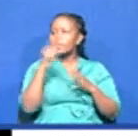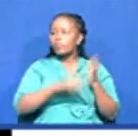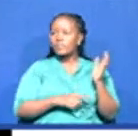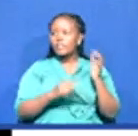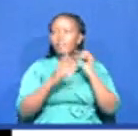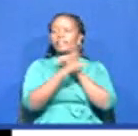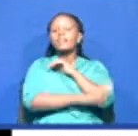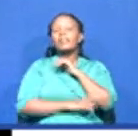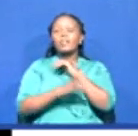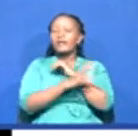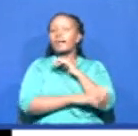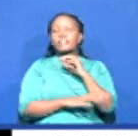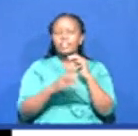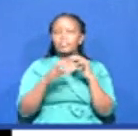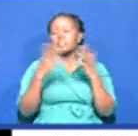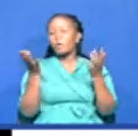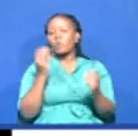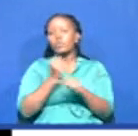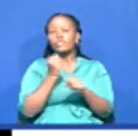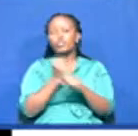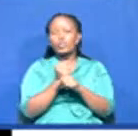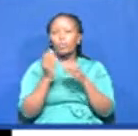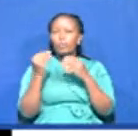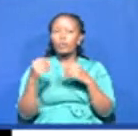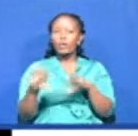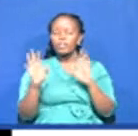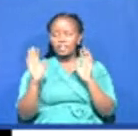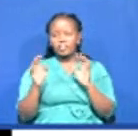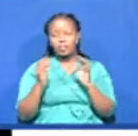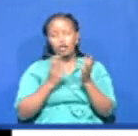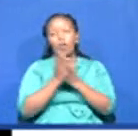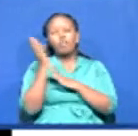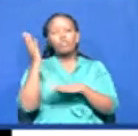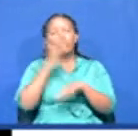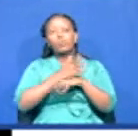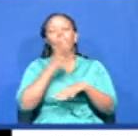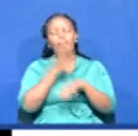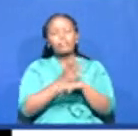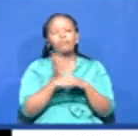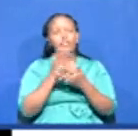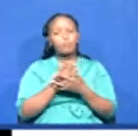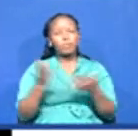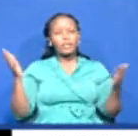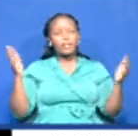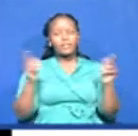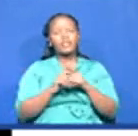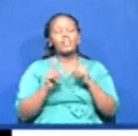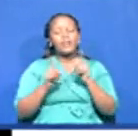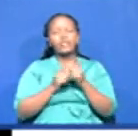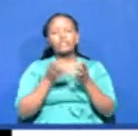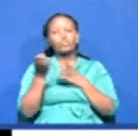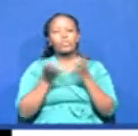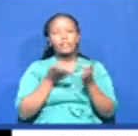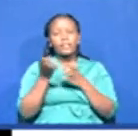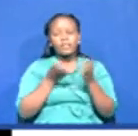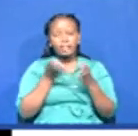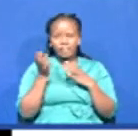losing all the job losses as a result of counterfeit product and illicit trade. There's